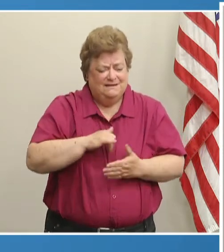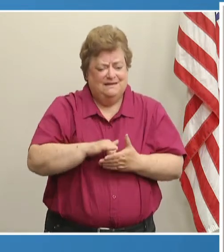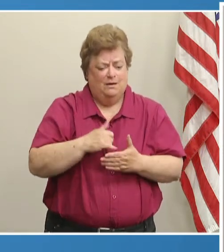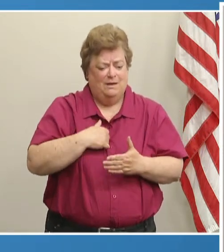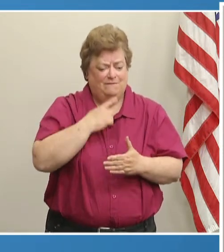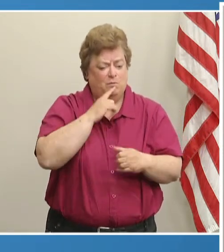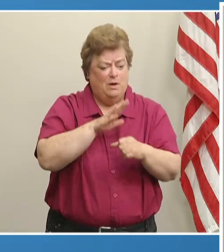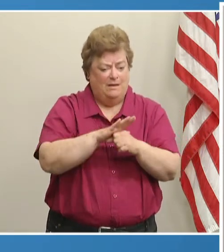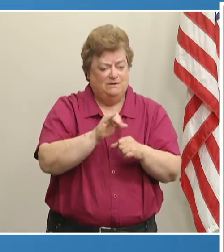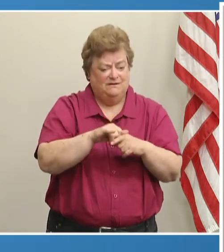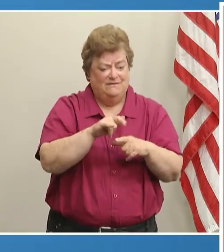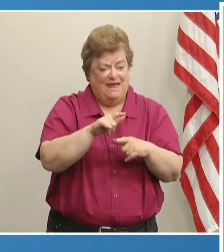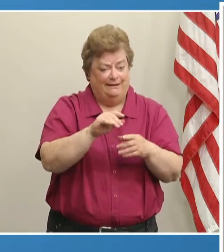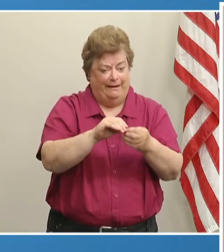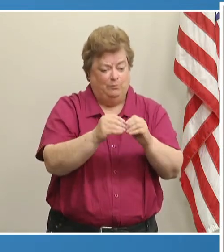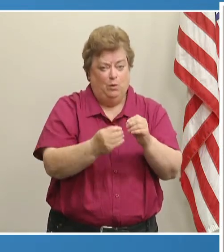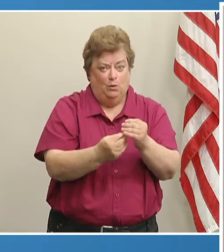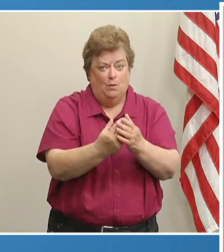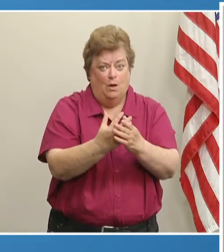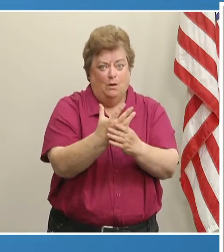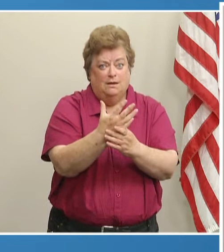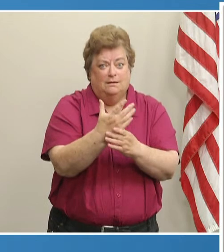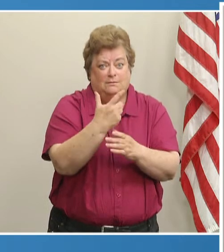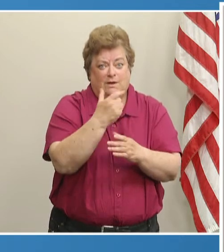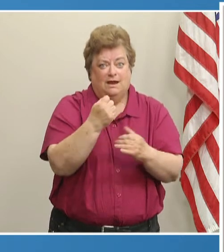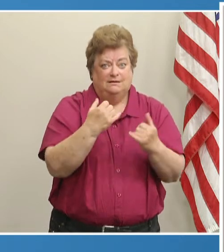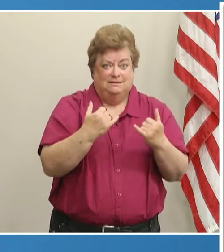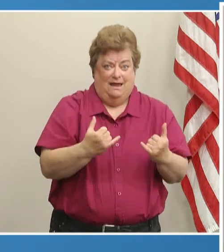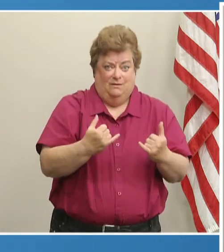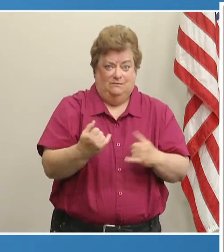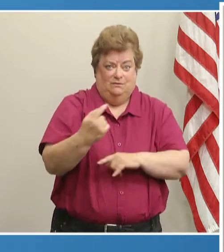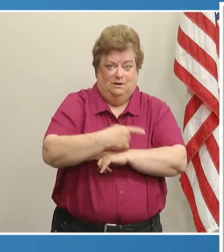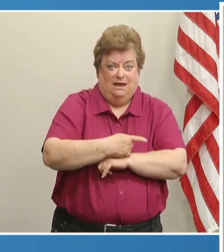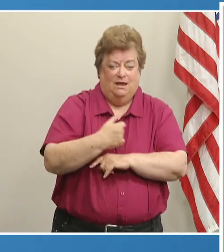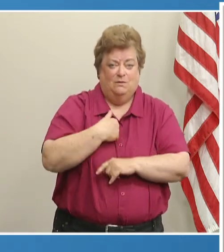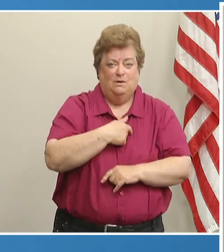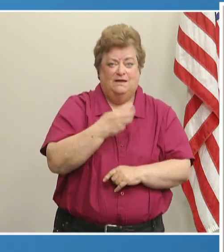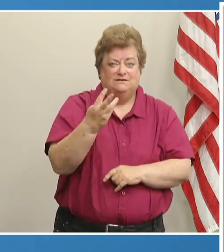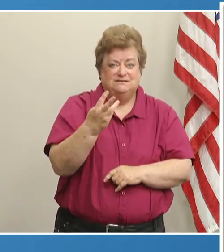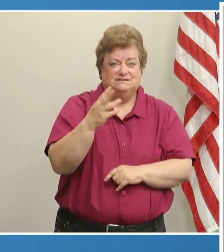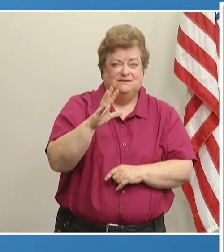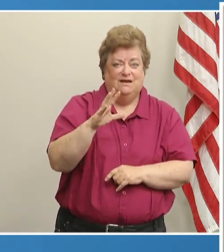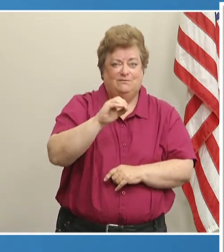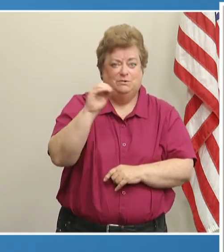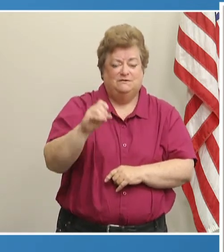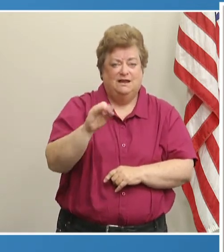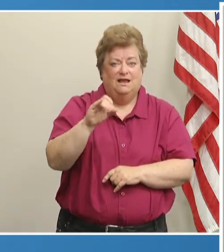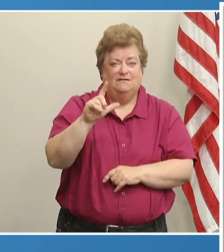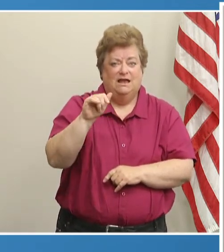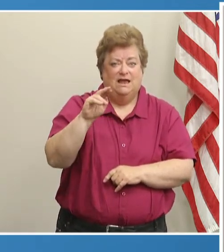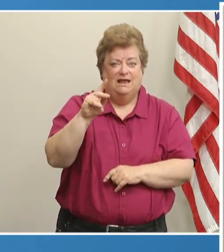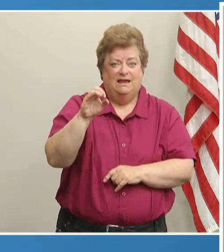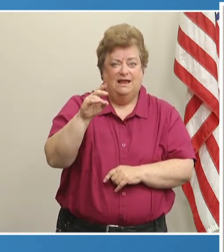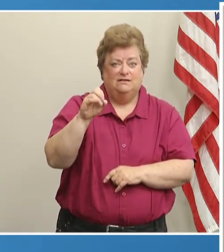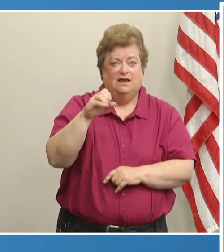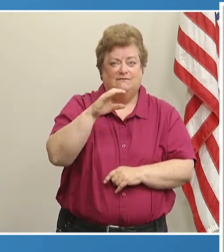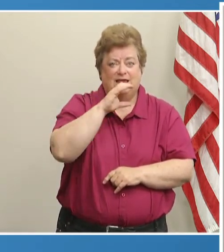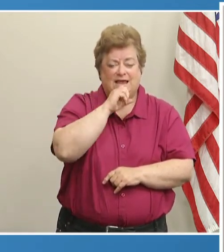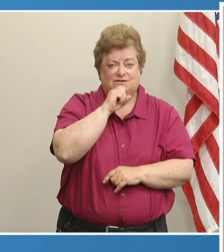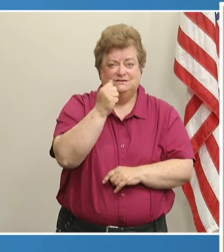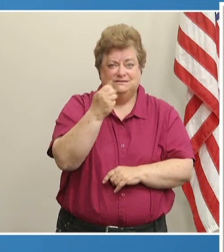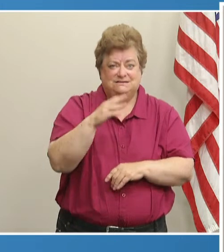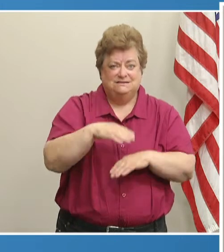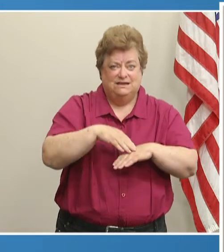that number when you consider the fact that, as of today, more than 65% of Lancaster County residents aged 16 and